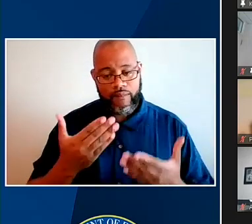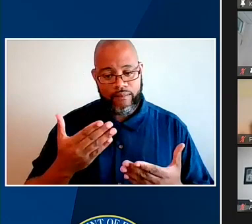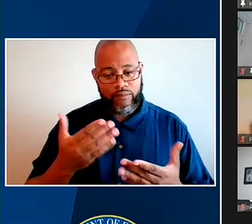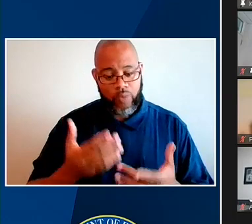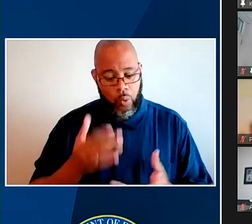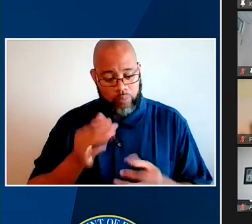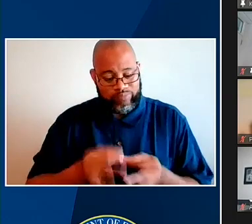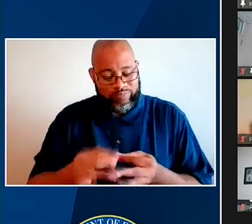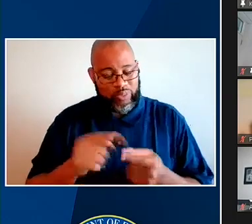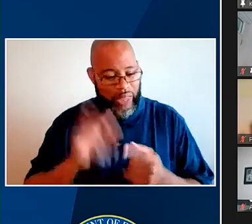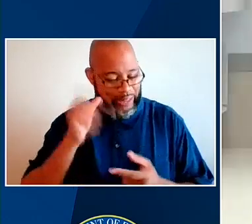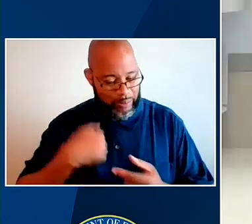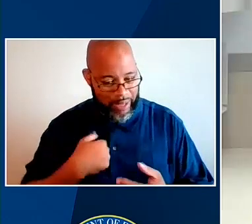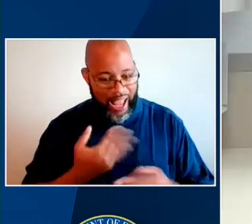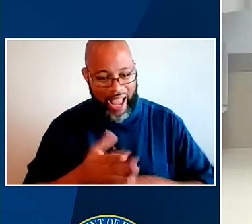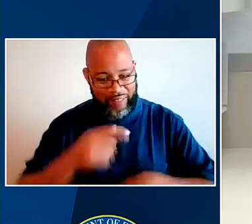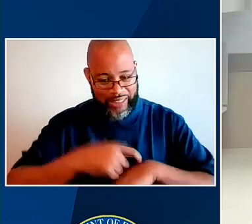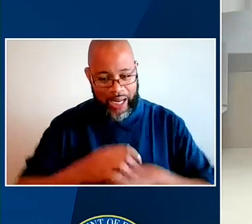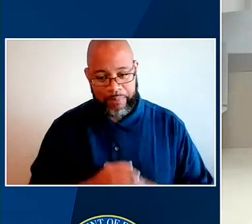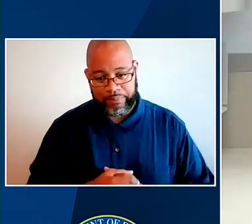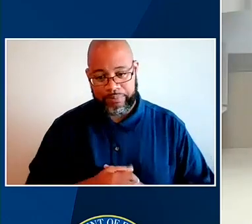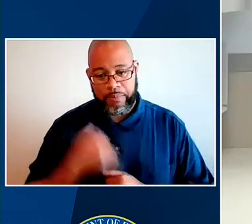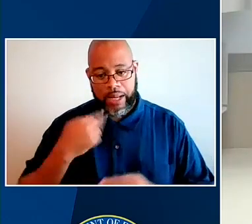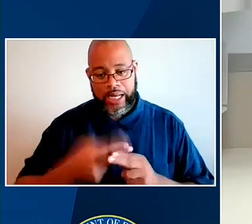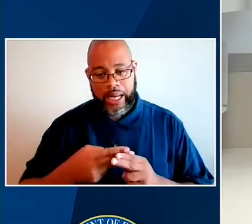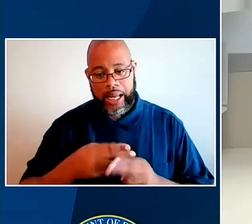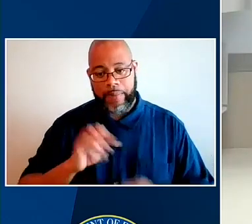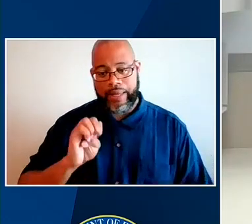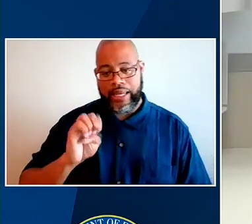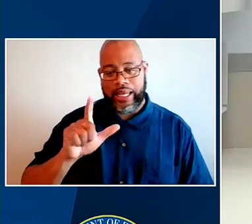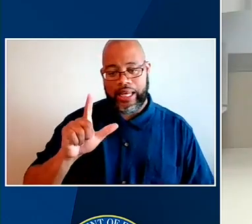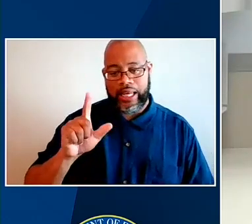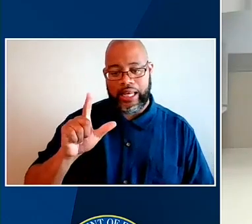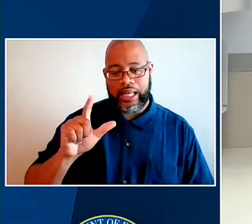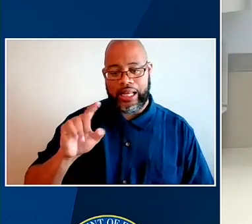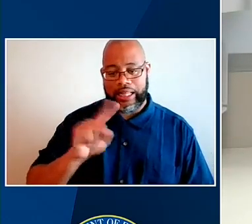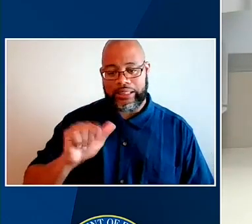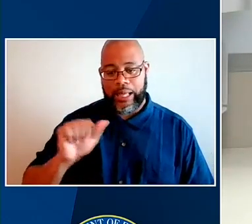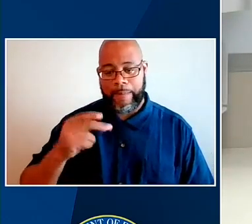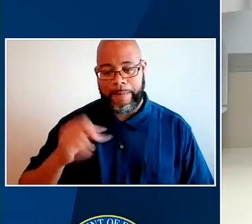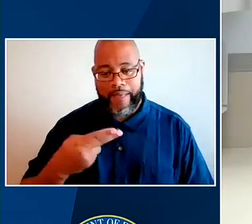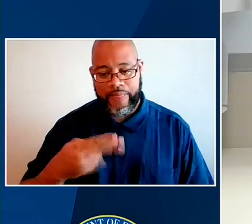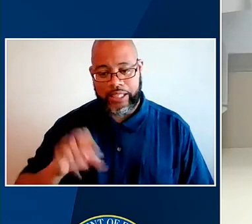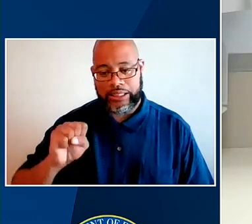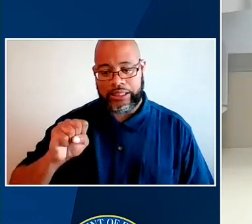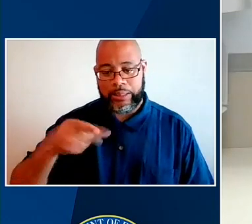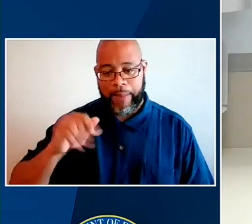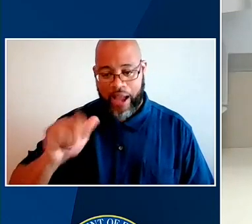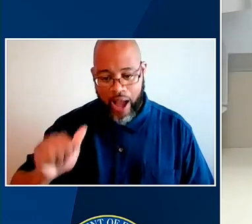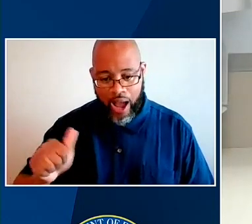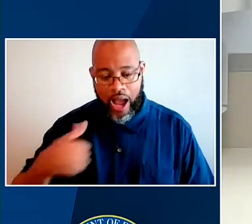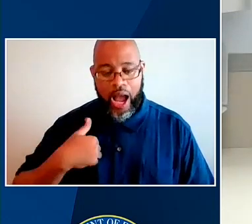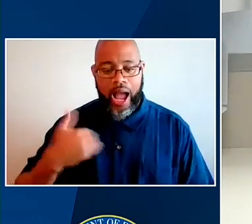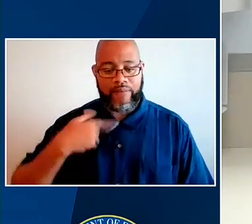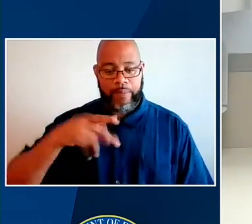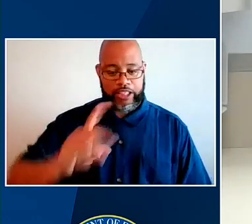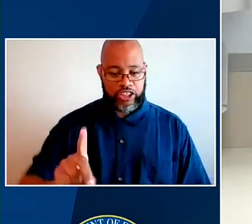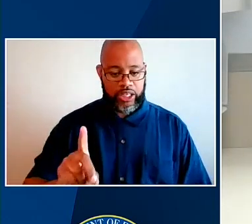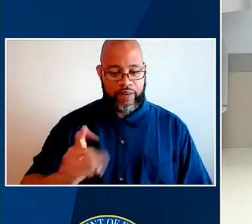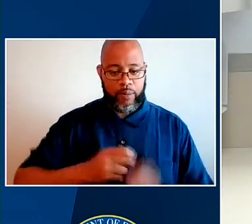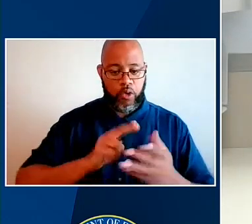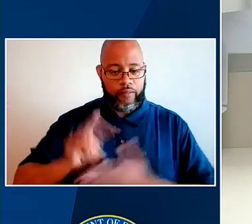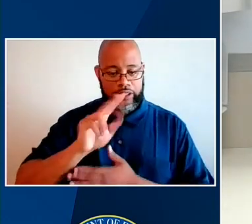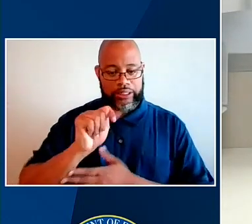to listen to me after time. My name is Elizabeth Spica, and I hold a PhD in Higher Education Administration from the University of